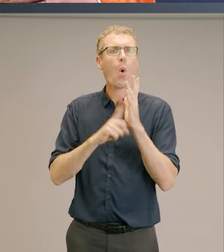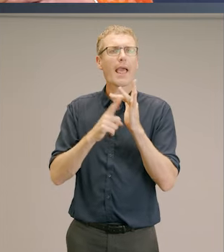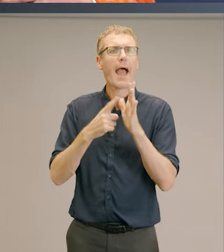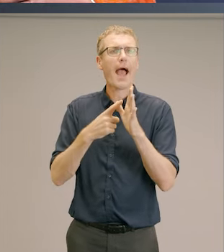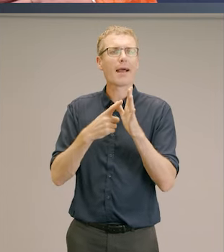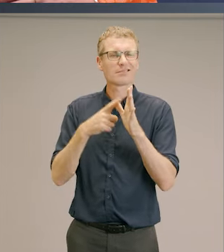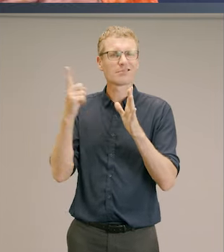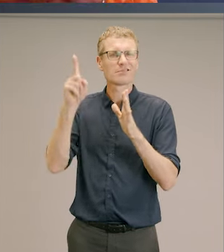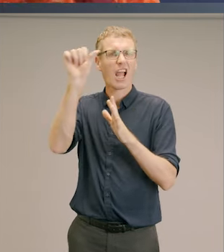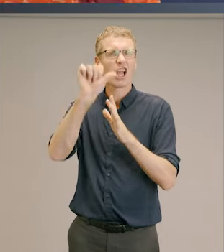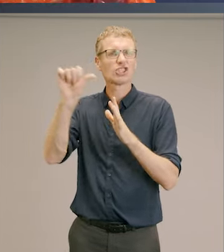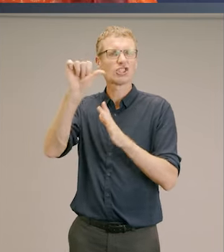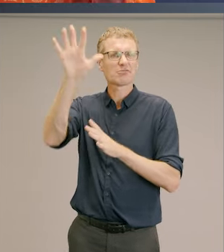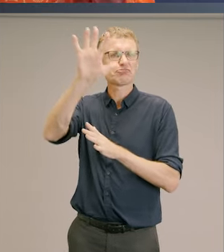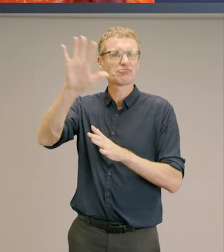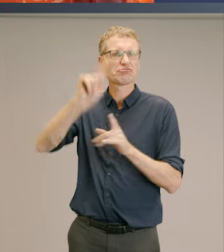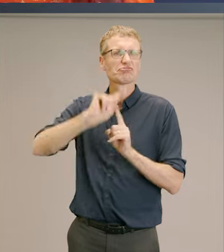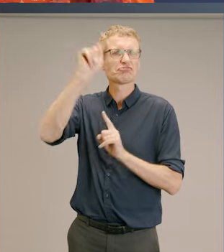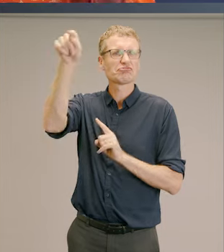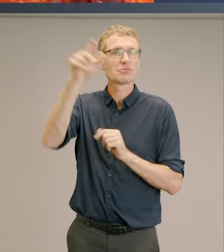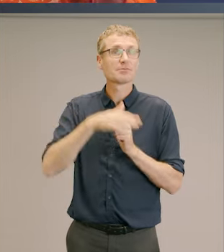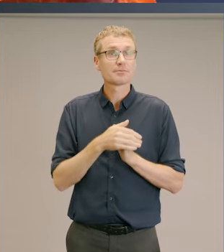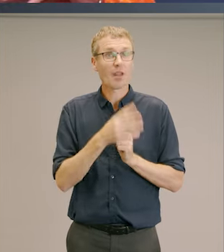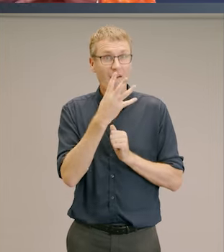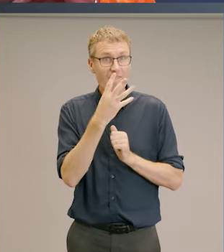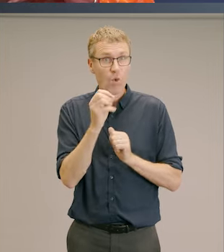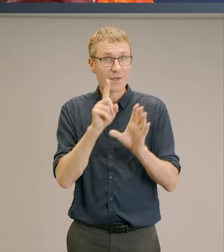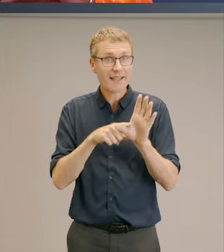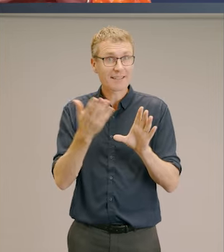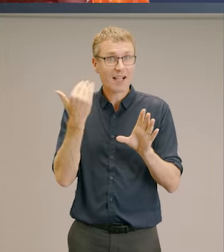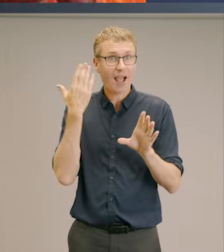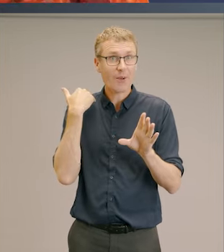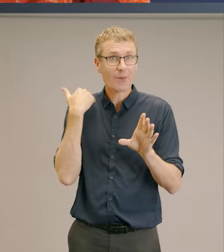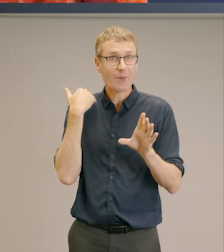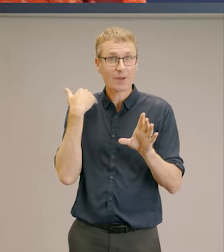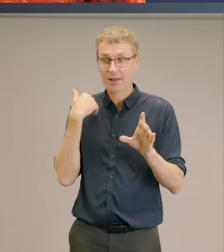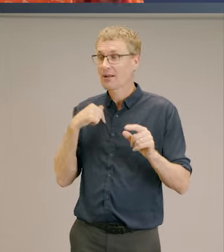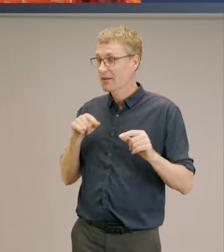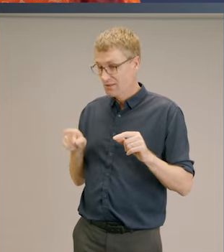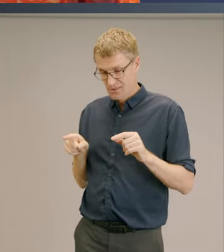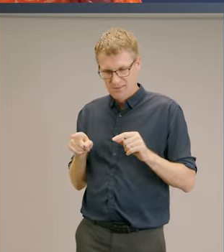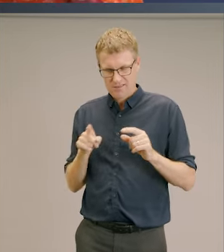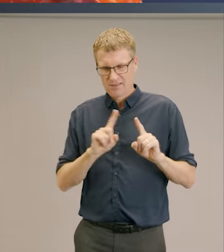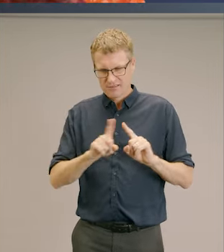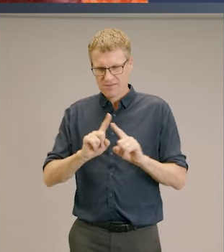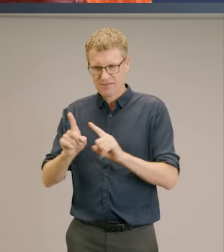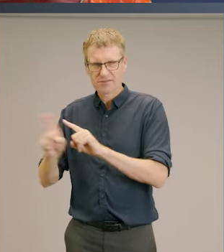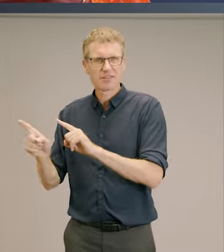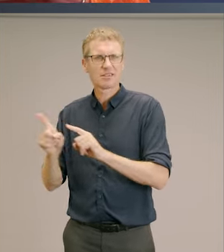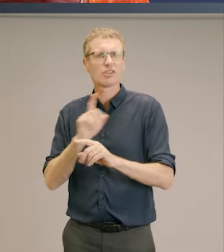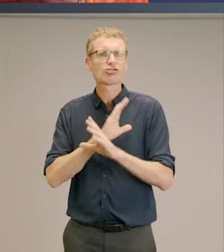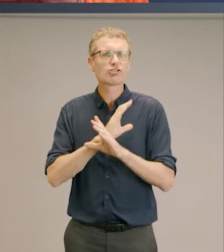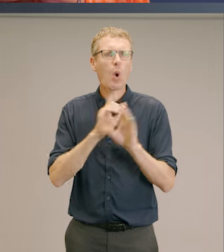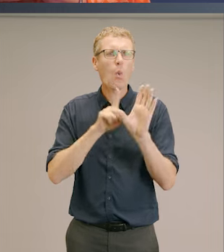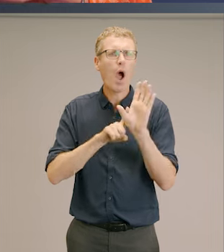story. 40 years ago, she and a bunch of young people, YWAM teams, went to Mongolia in